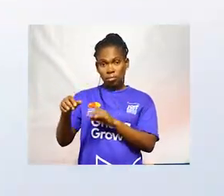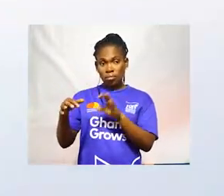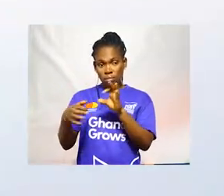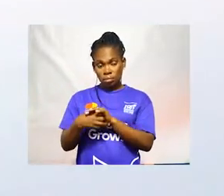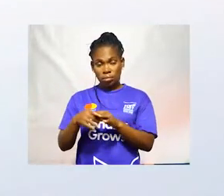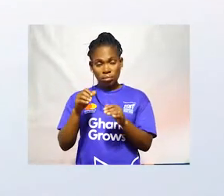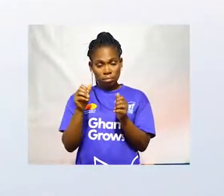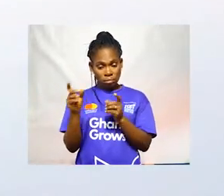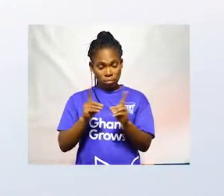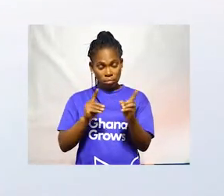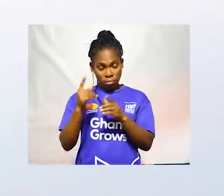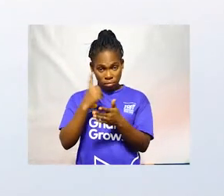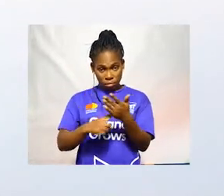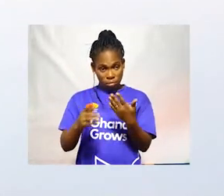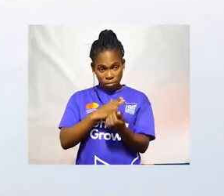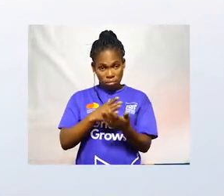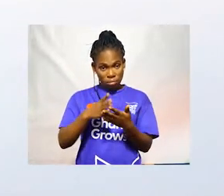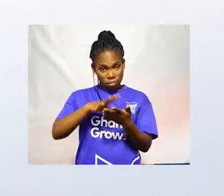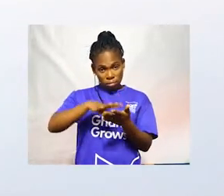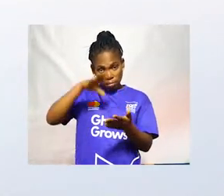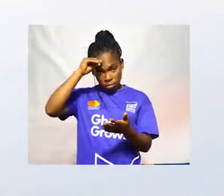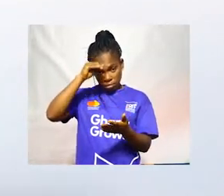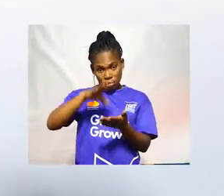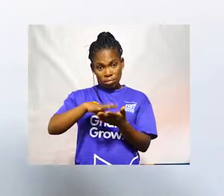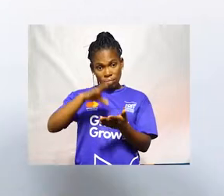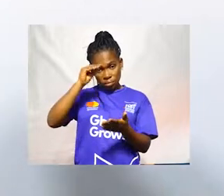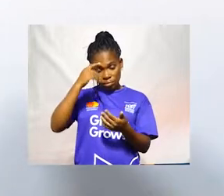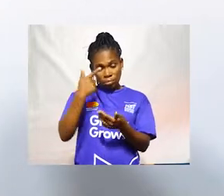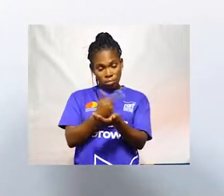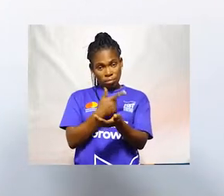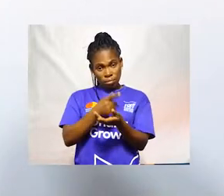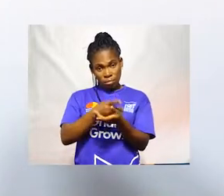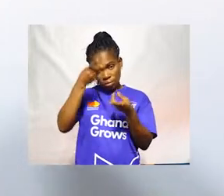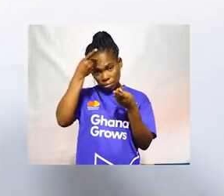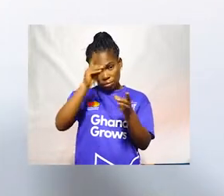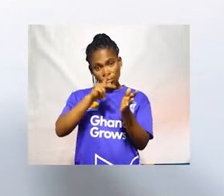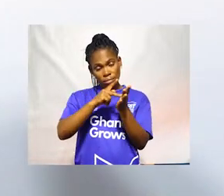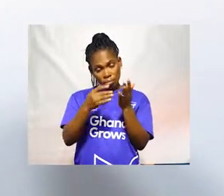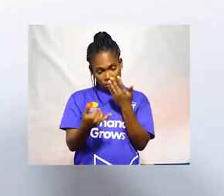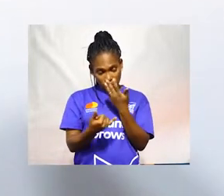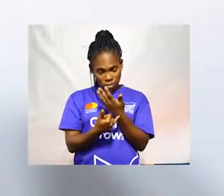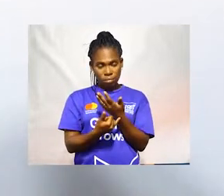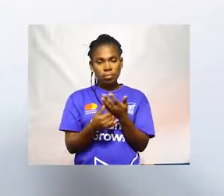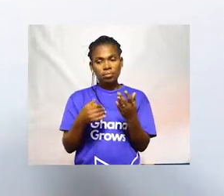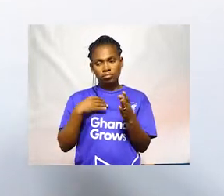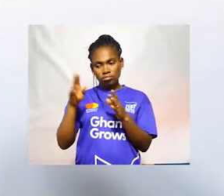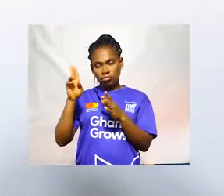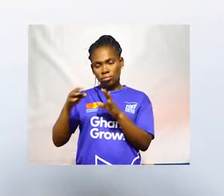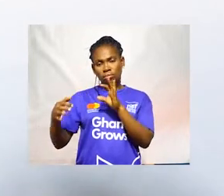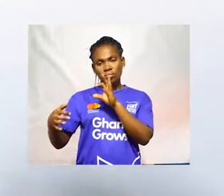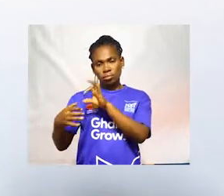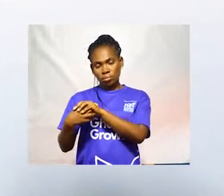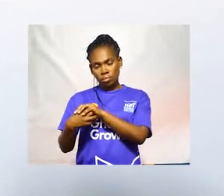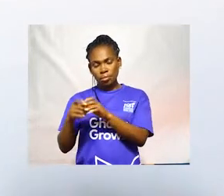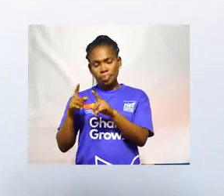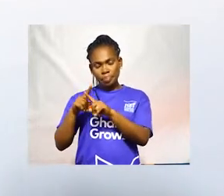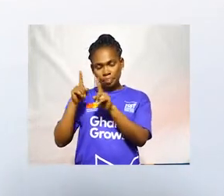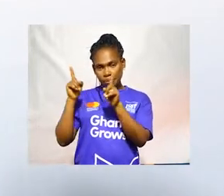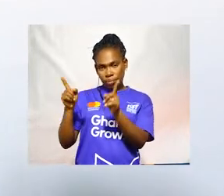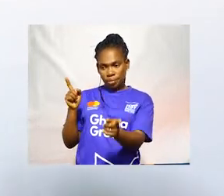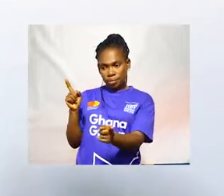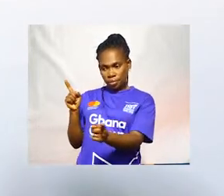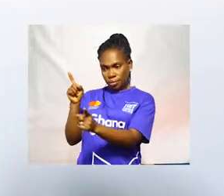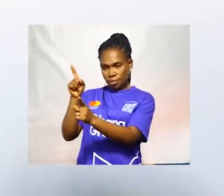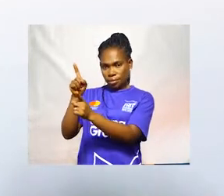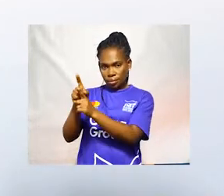did with the Ghana Decides project. But meeting with Mr. Samuel Atamensa